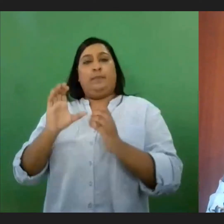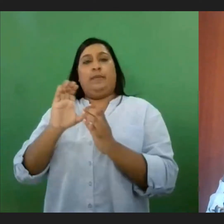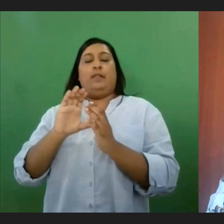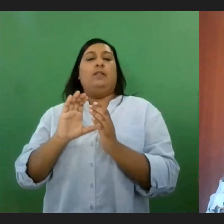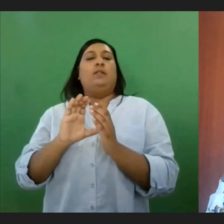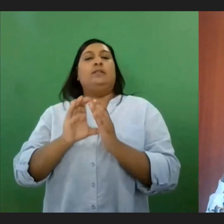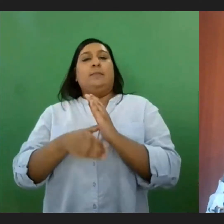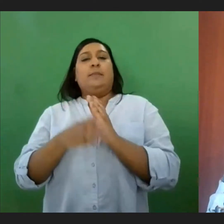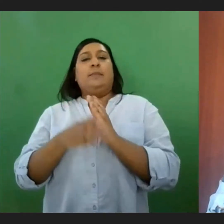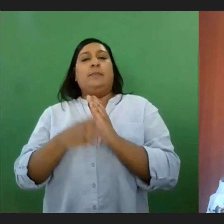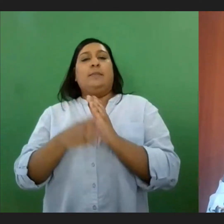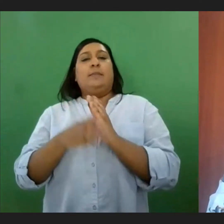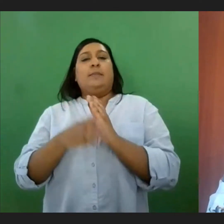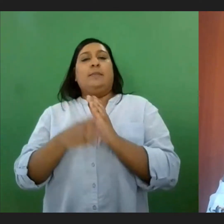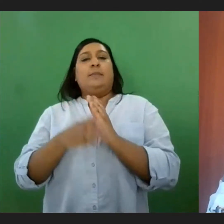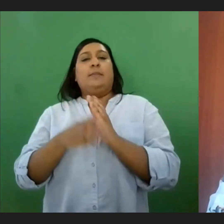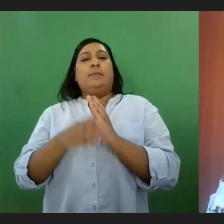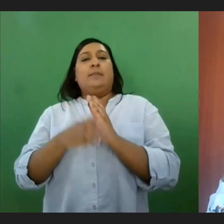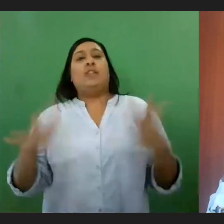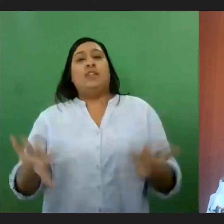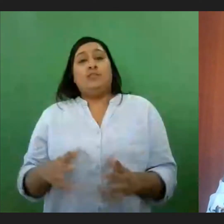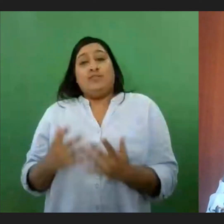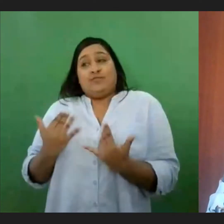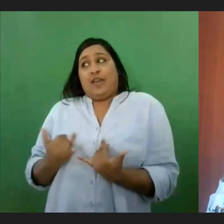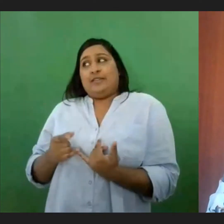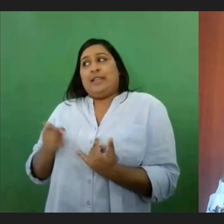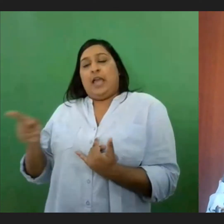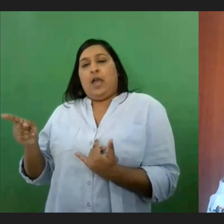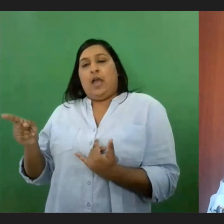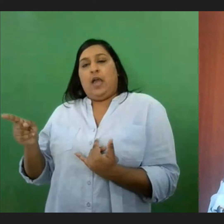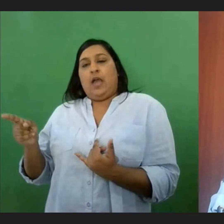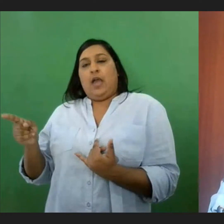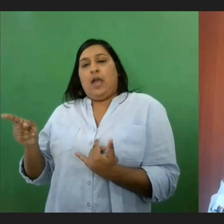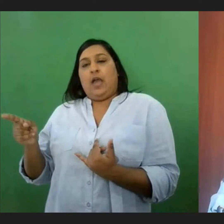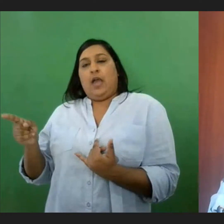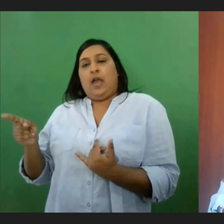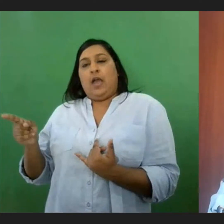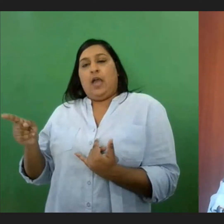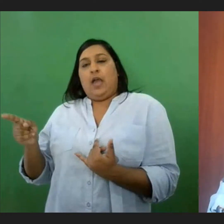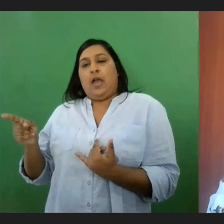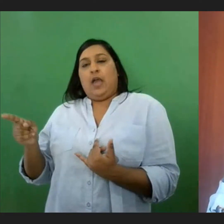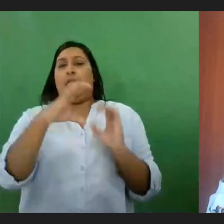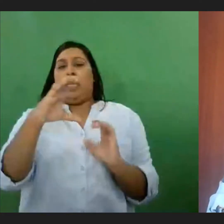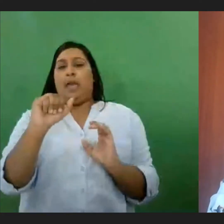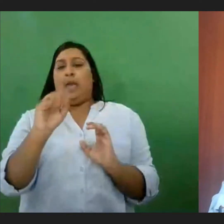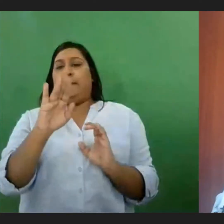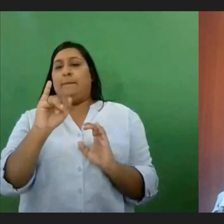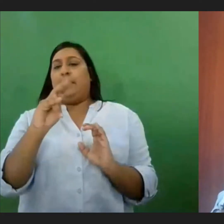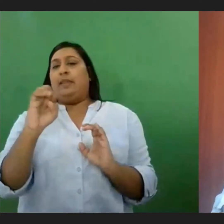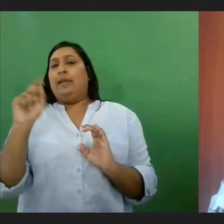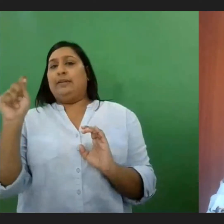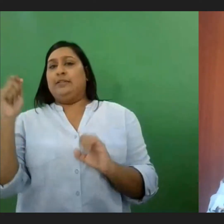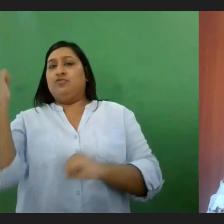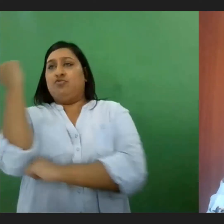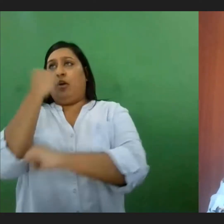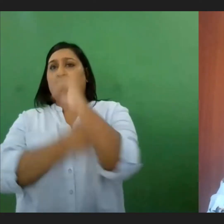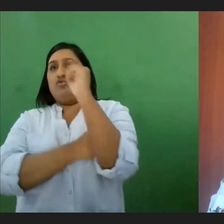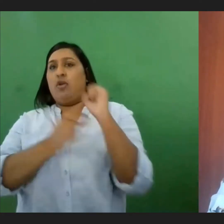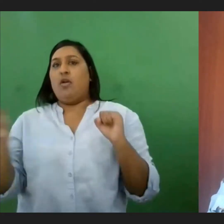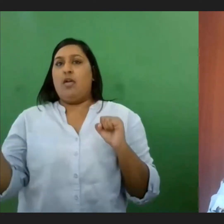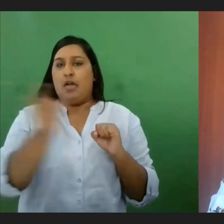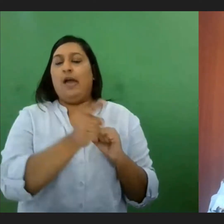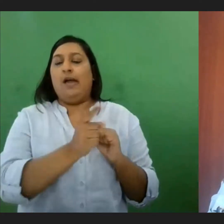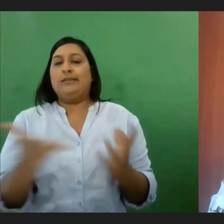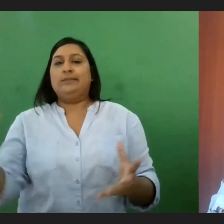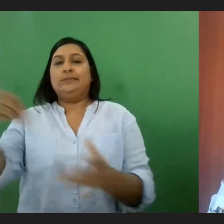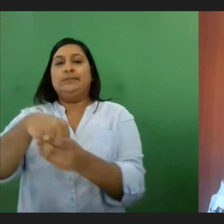2021 and is currently being processed through various cabinet structures for consideration. I want to briefly highlight some